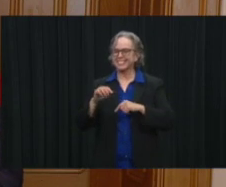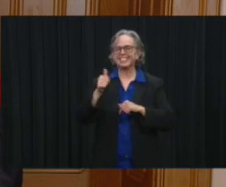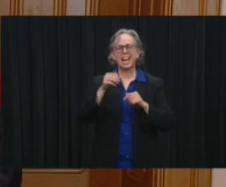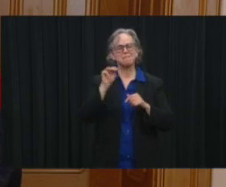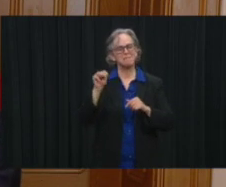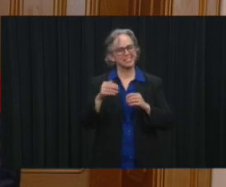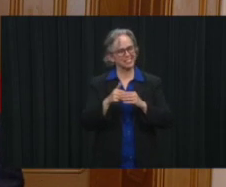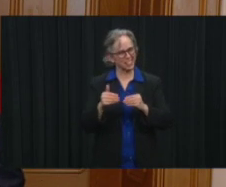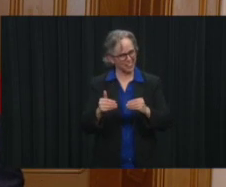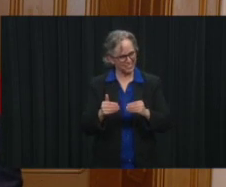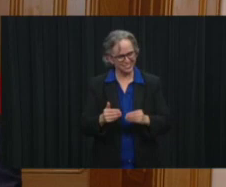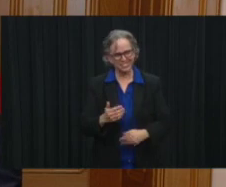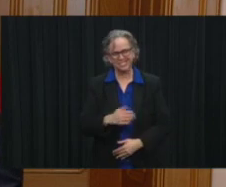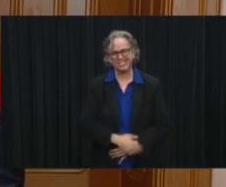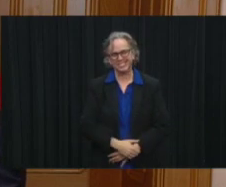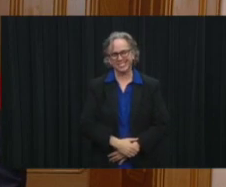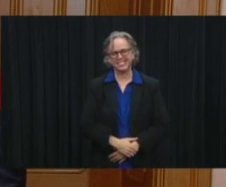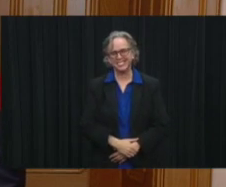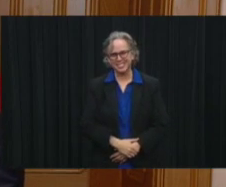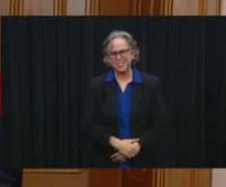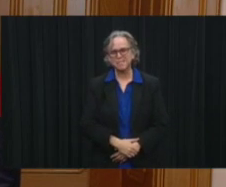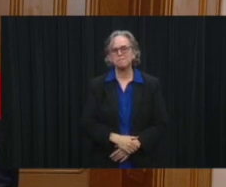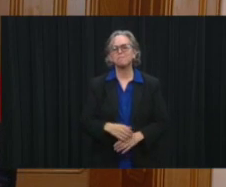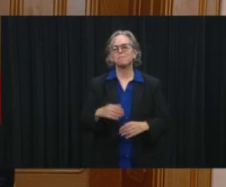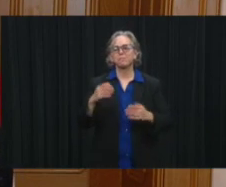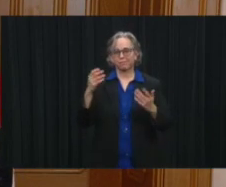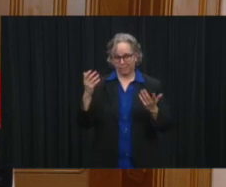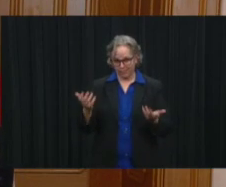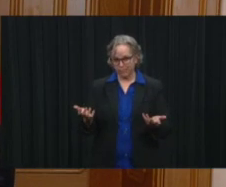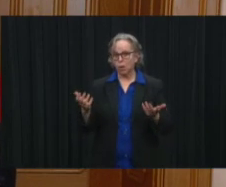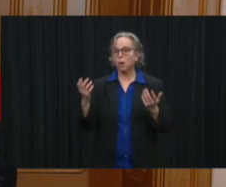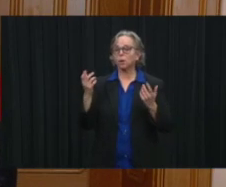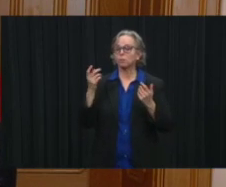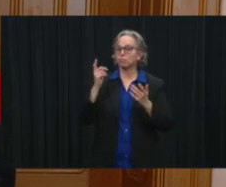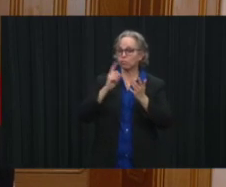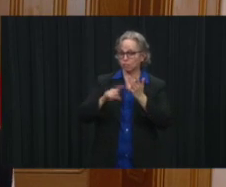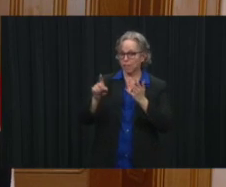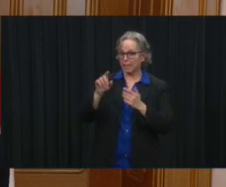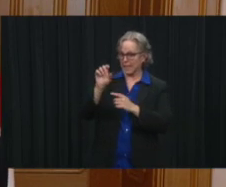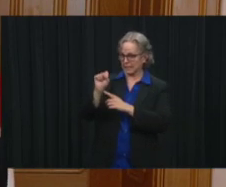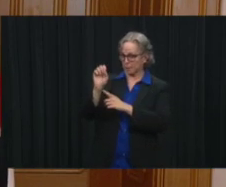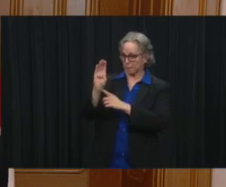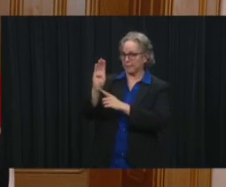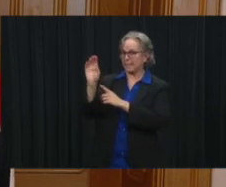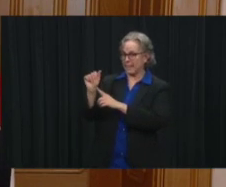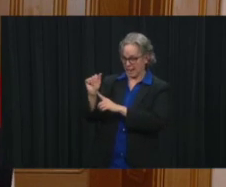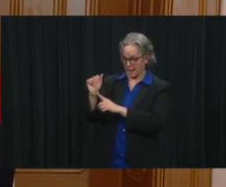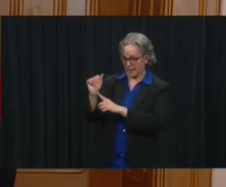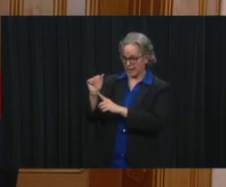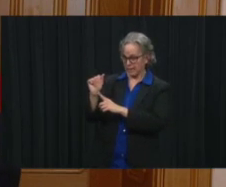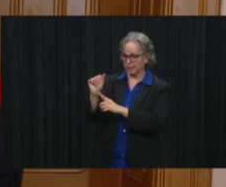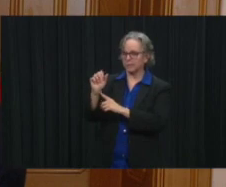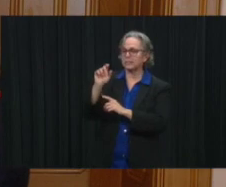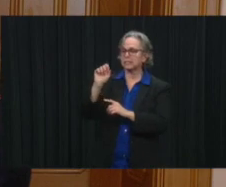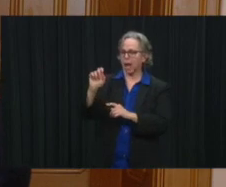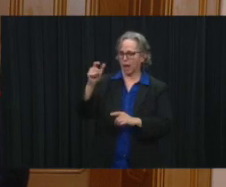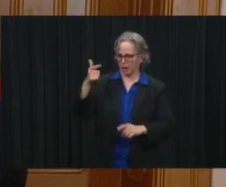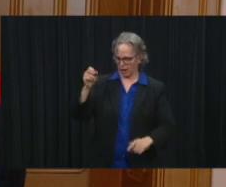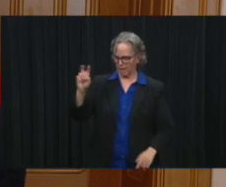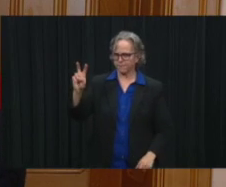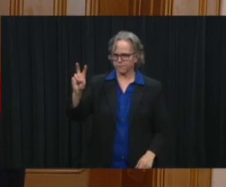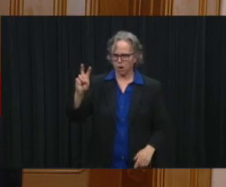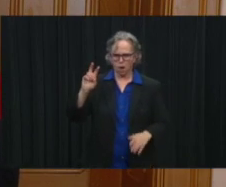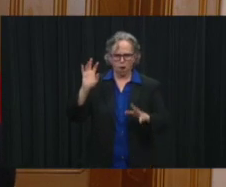go on SBA.gov. I will tell you, Governor, in talking to these businesses today, I asked them to do a survey while we were on the